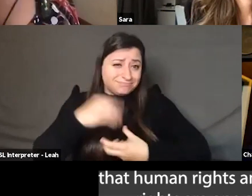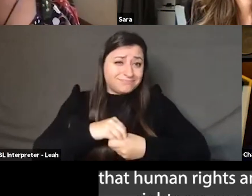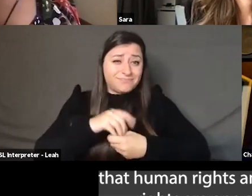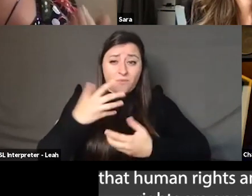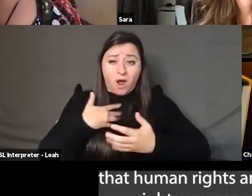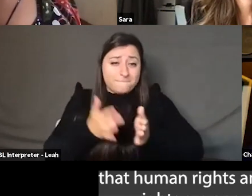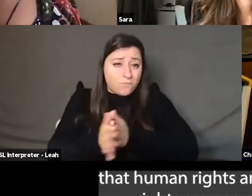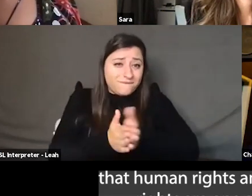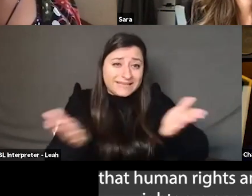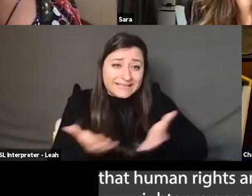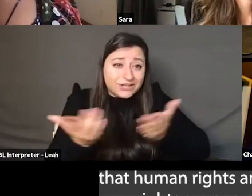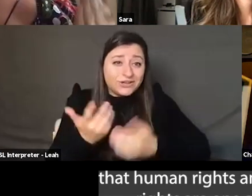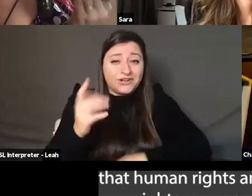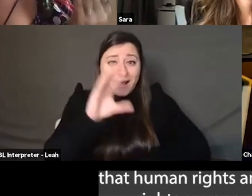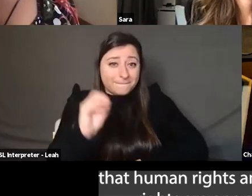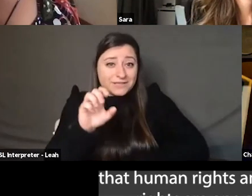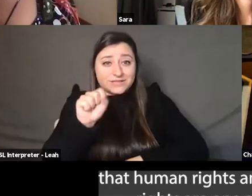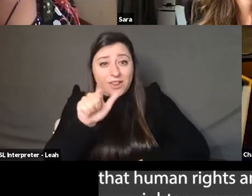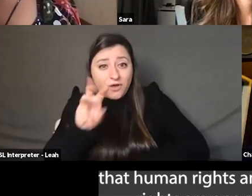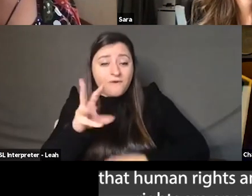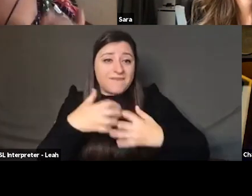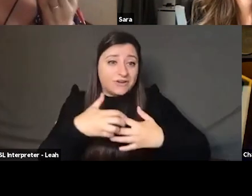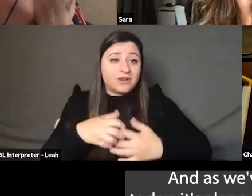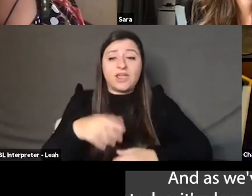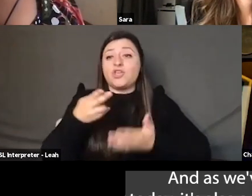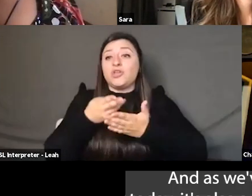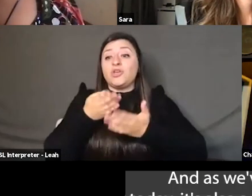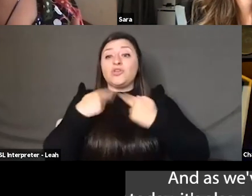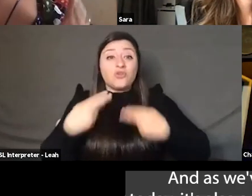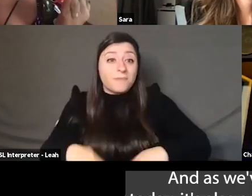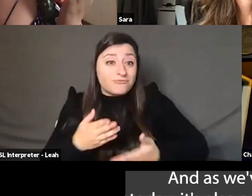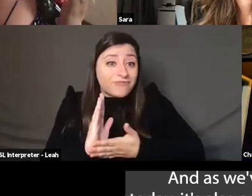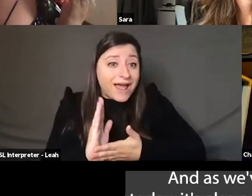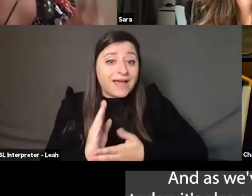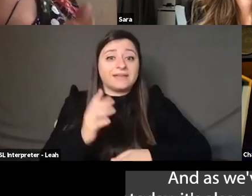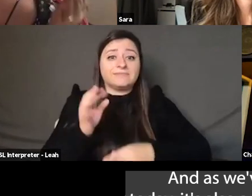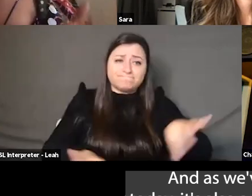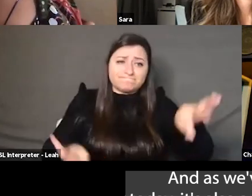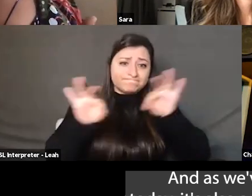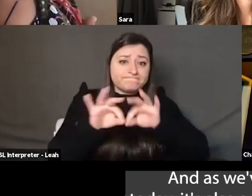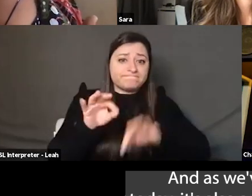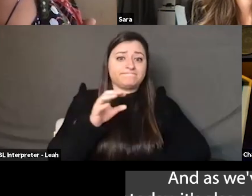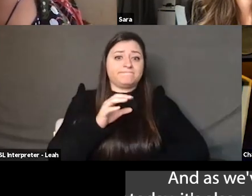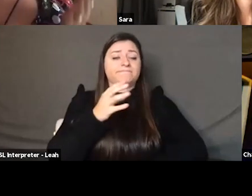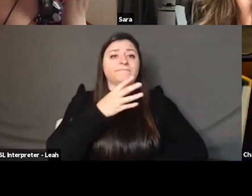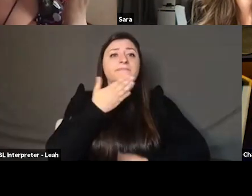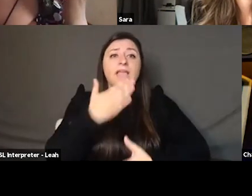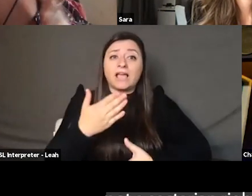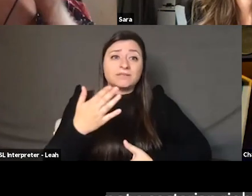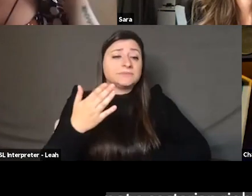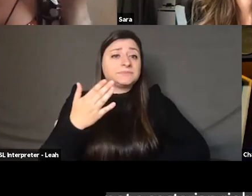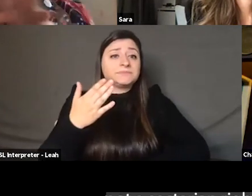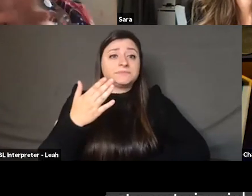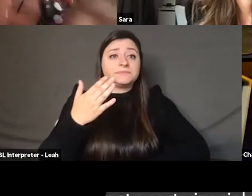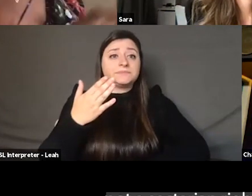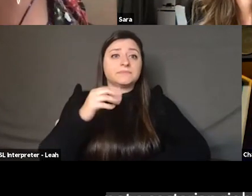that human rights and environmental rights are one and the same. And as we've heard today, it's also a human right,